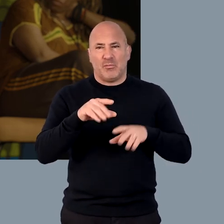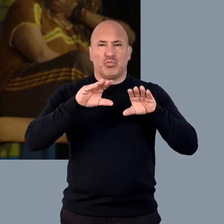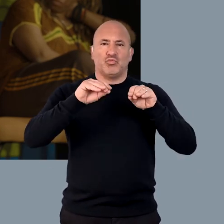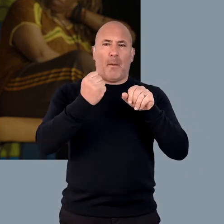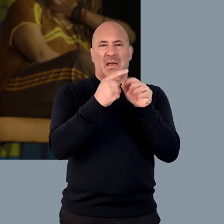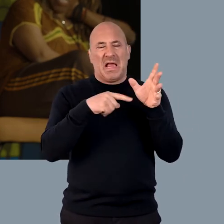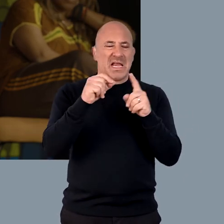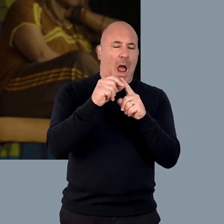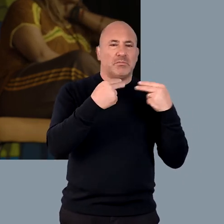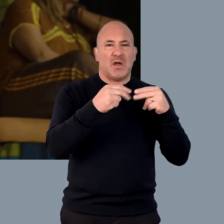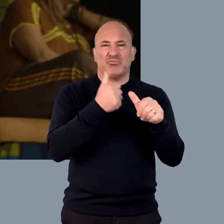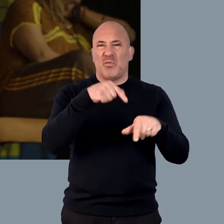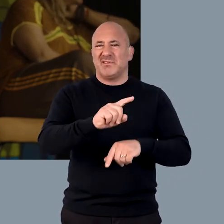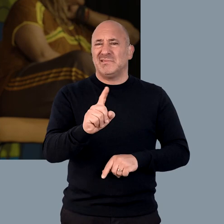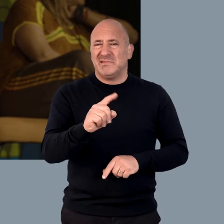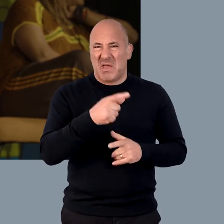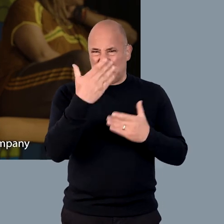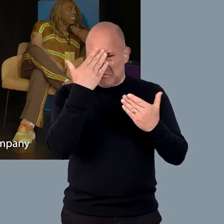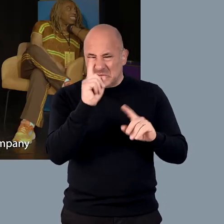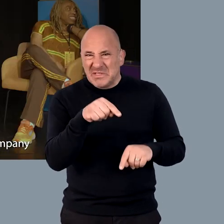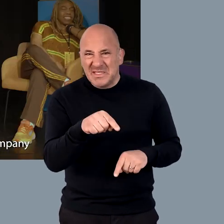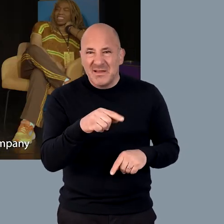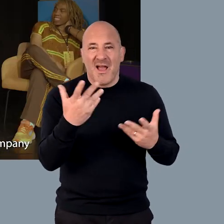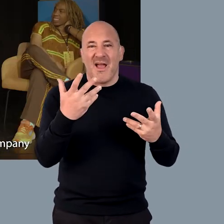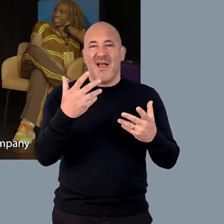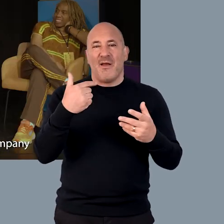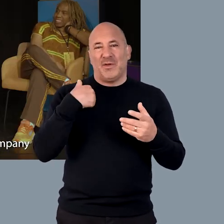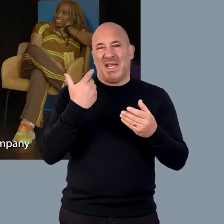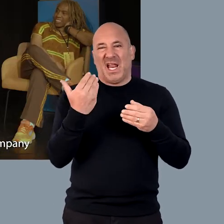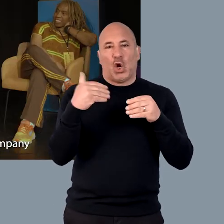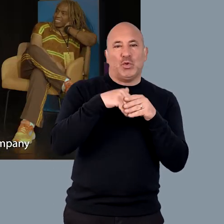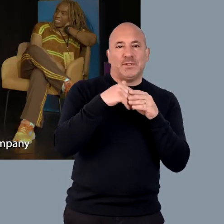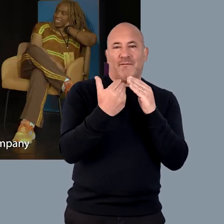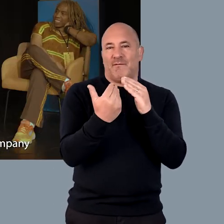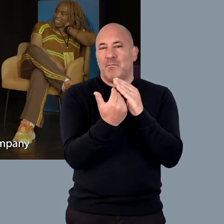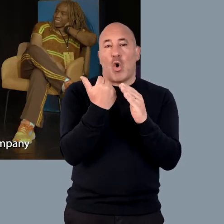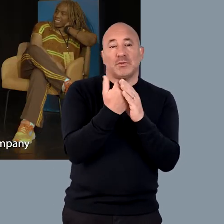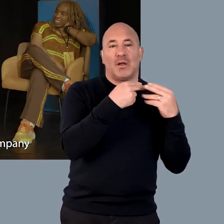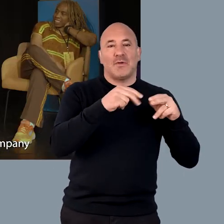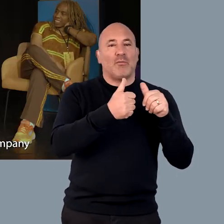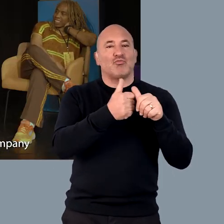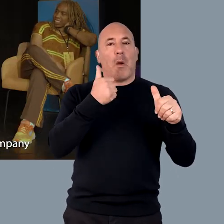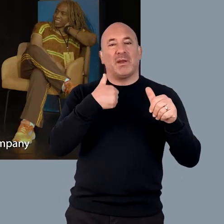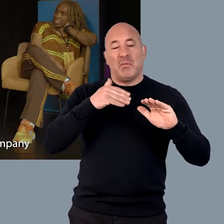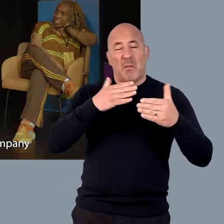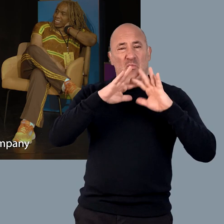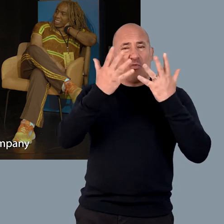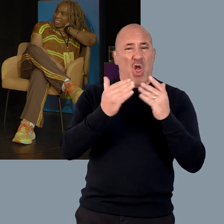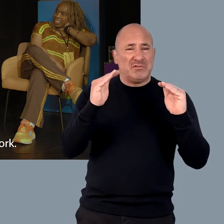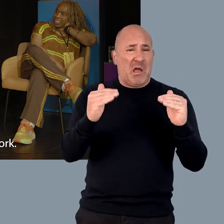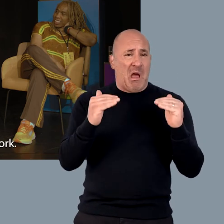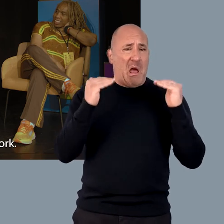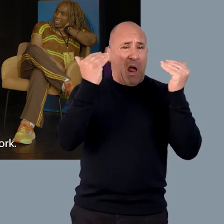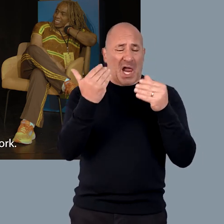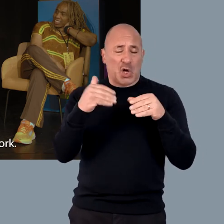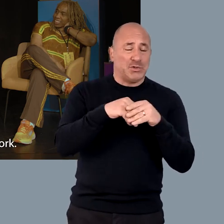So a little bit about, more about Stopgap Dance Company, if you're not familiar with us. We are an inclusive contemporary dance company